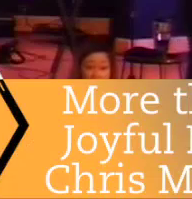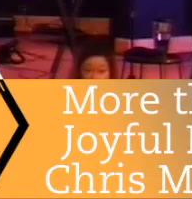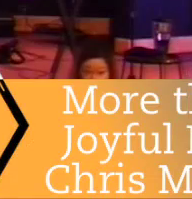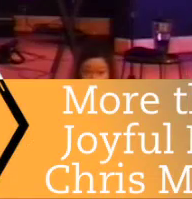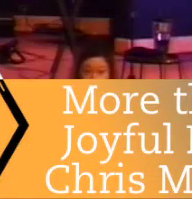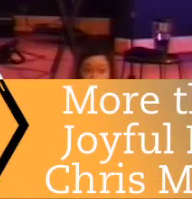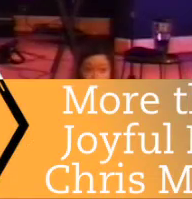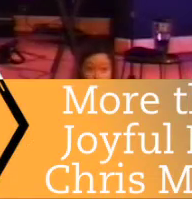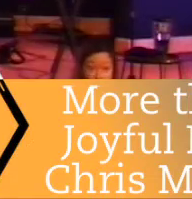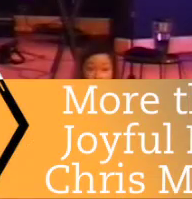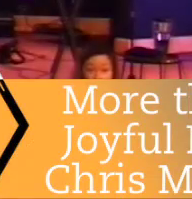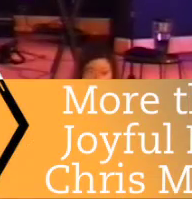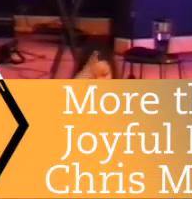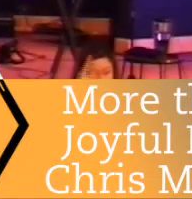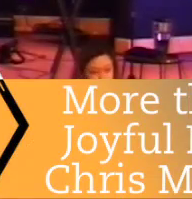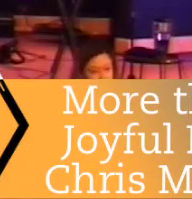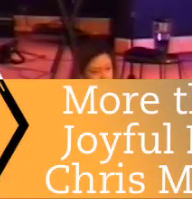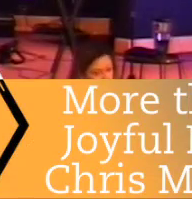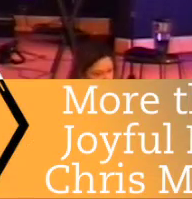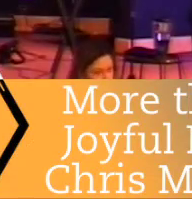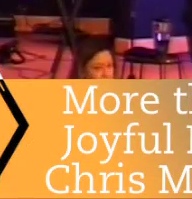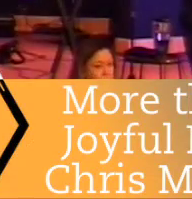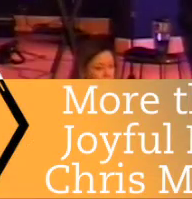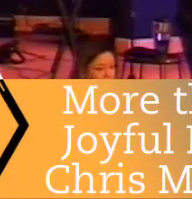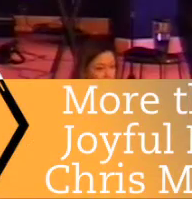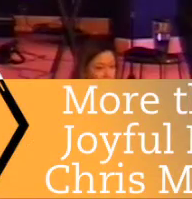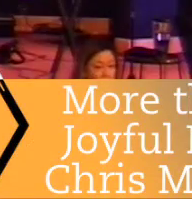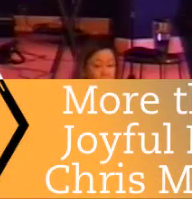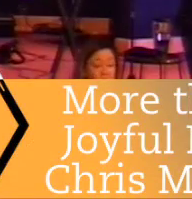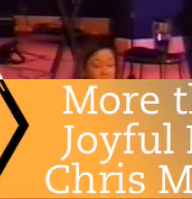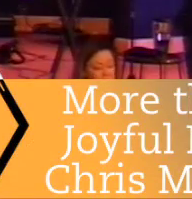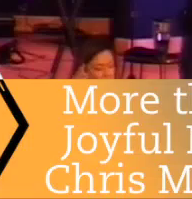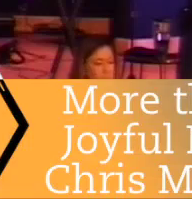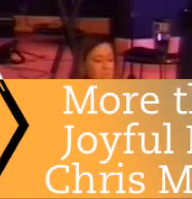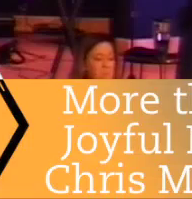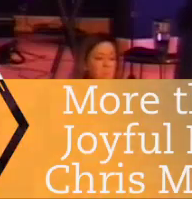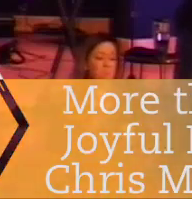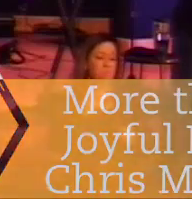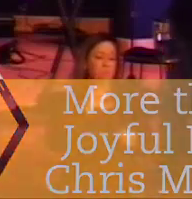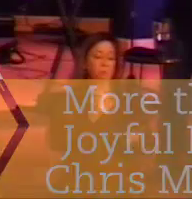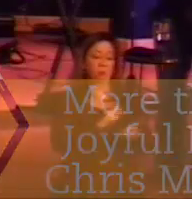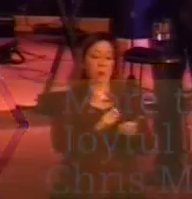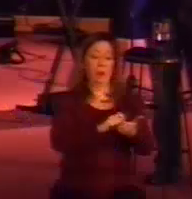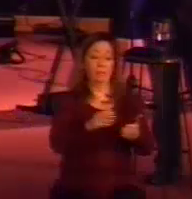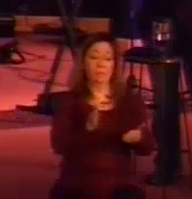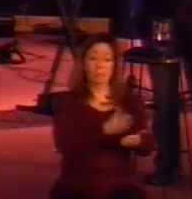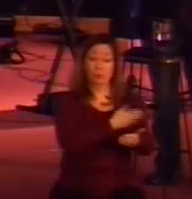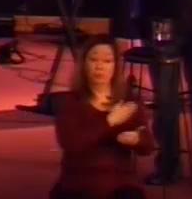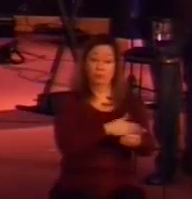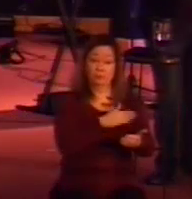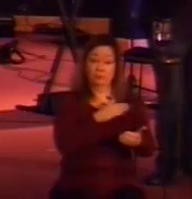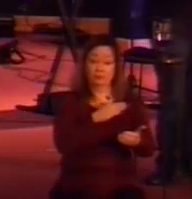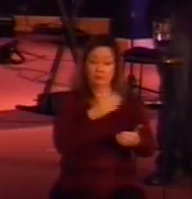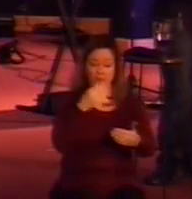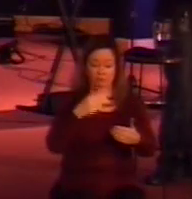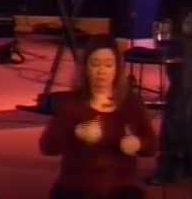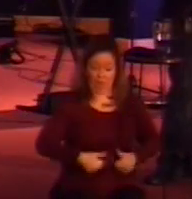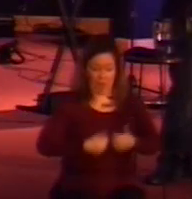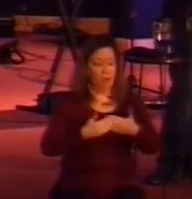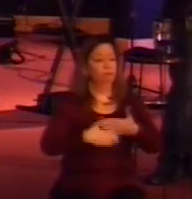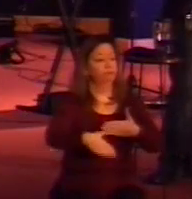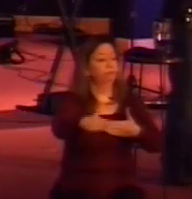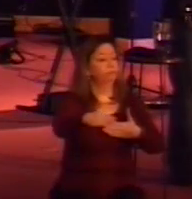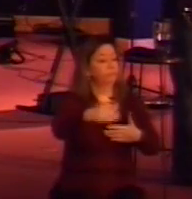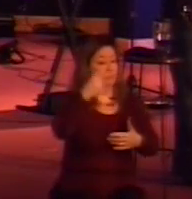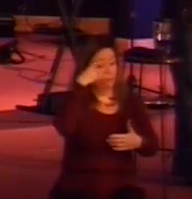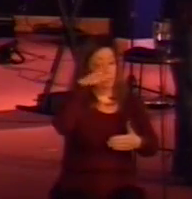of his parents were dead. Young Johann determined that he would write music in his life, and music for the glory